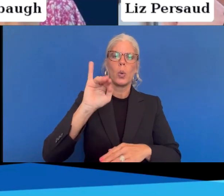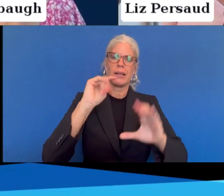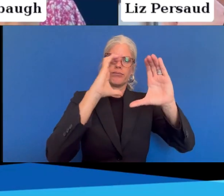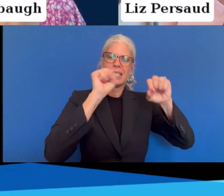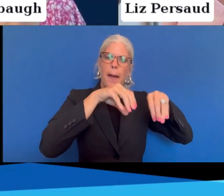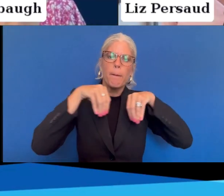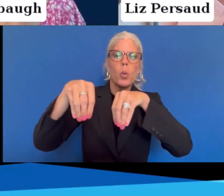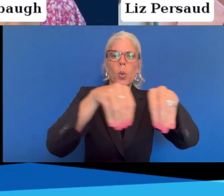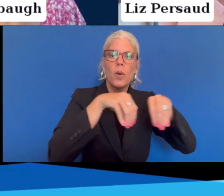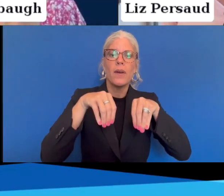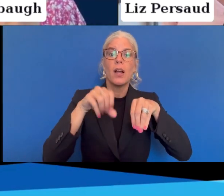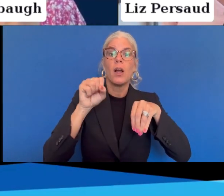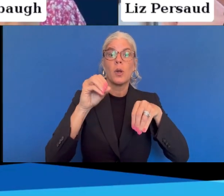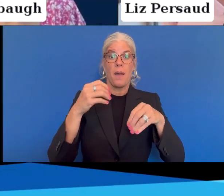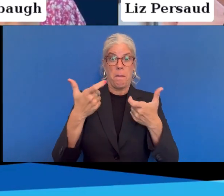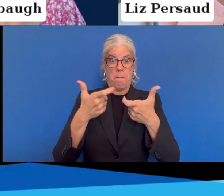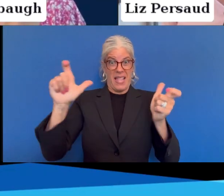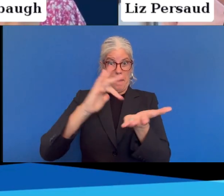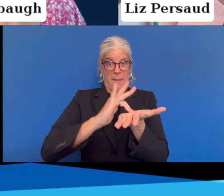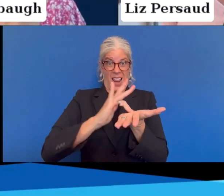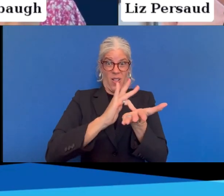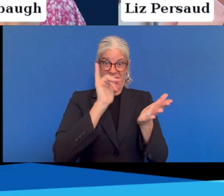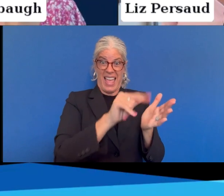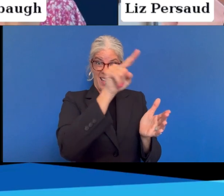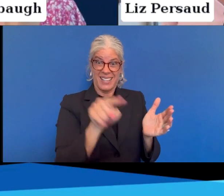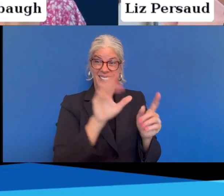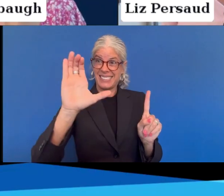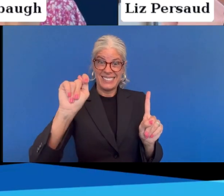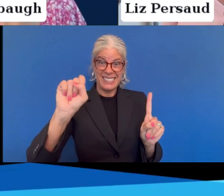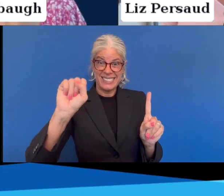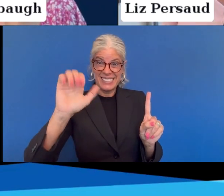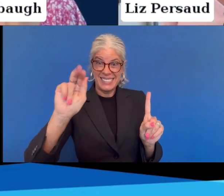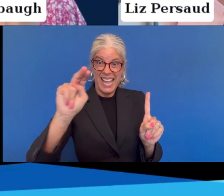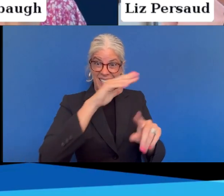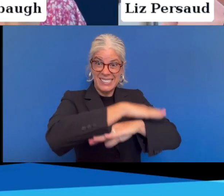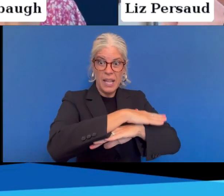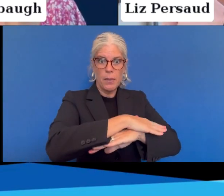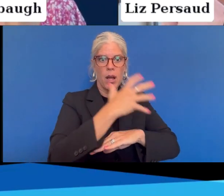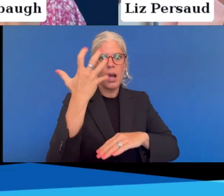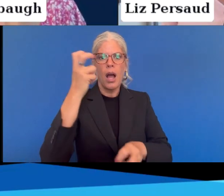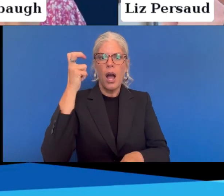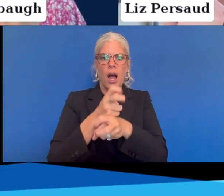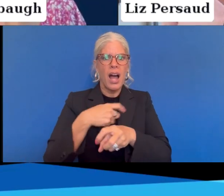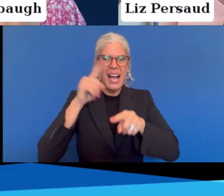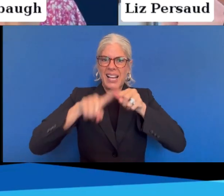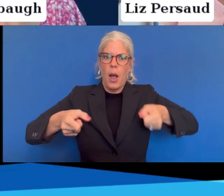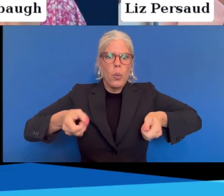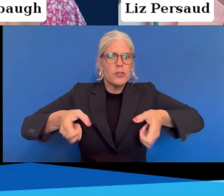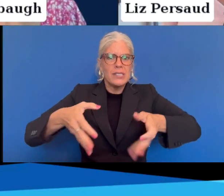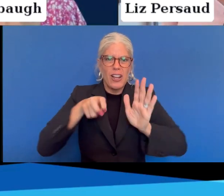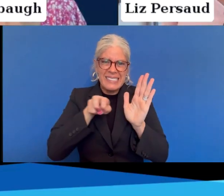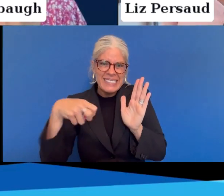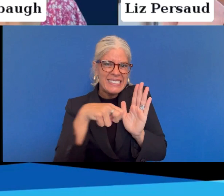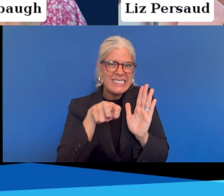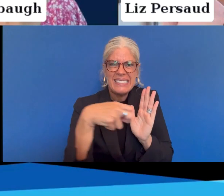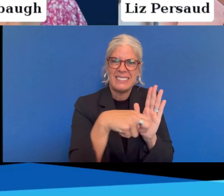not really. There was a lift to get into it, but think about a mobile unit that's set up with a big medical device